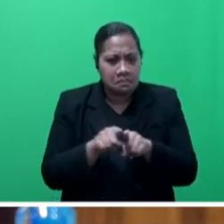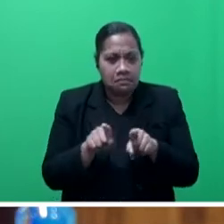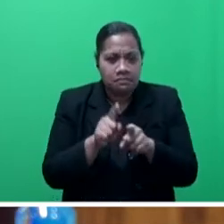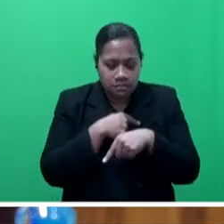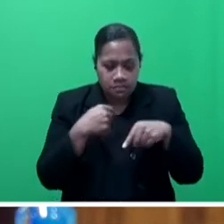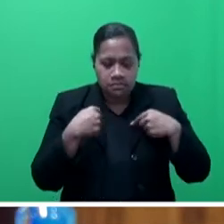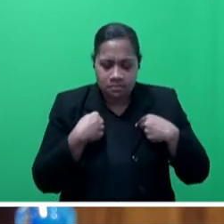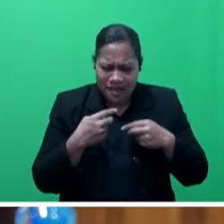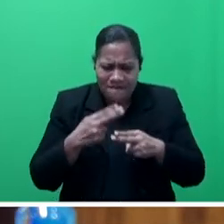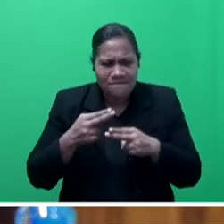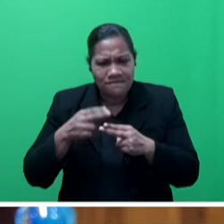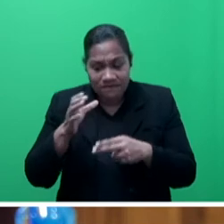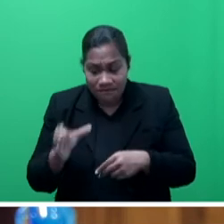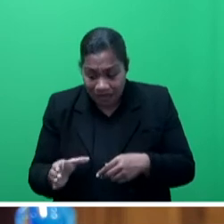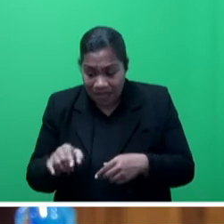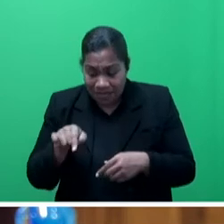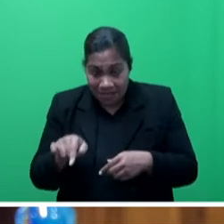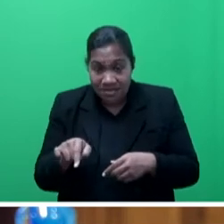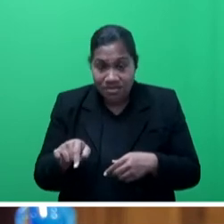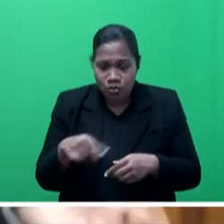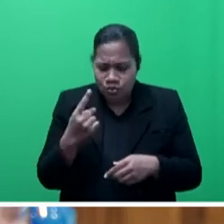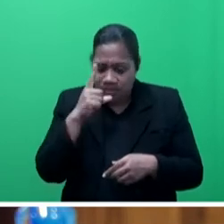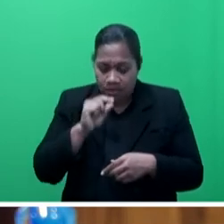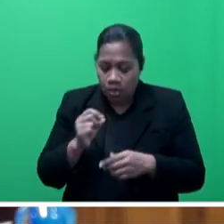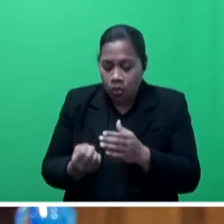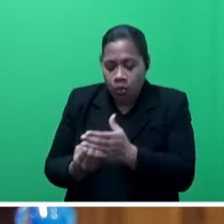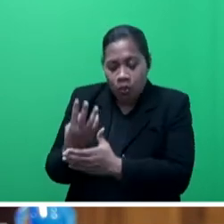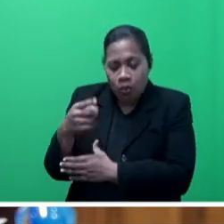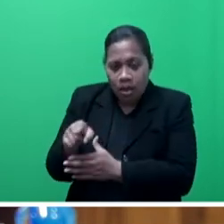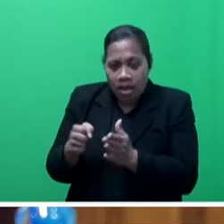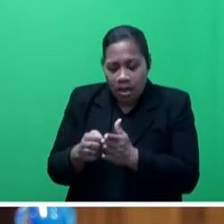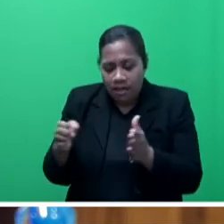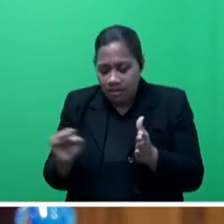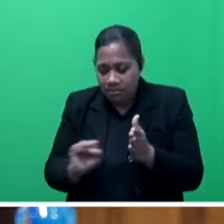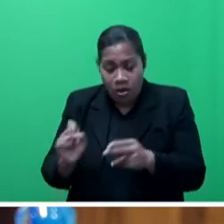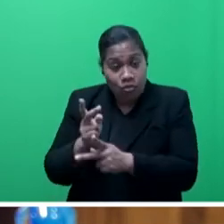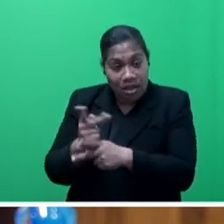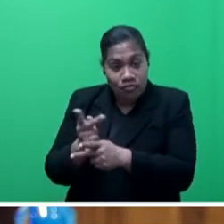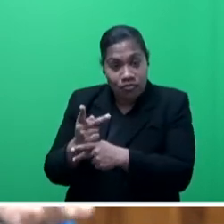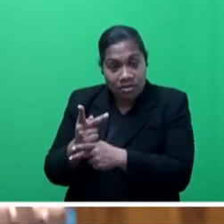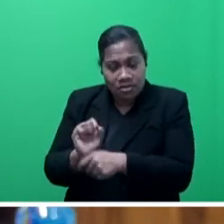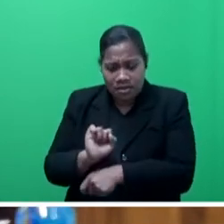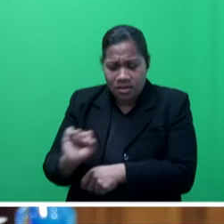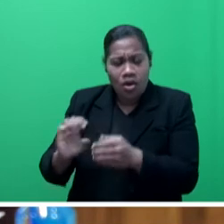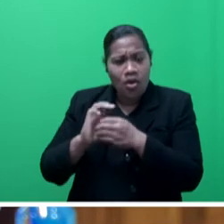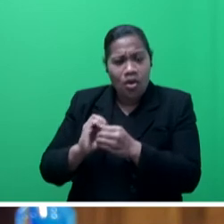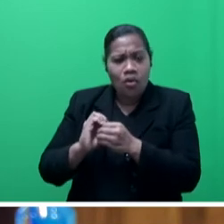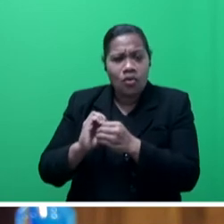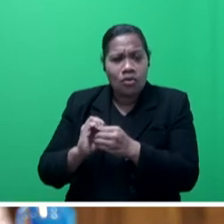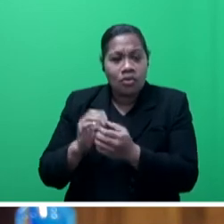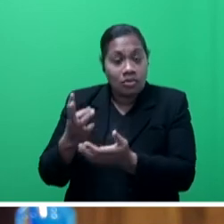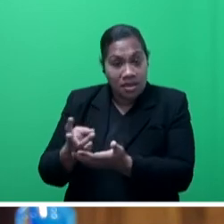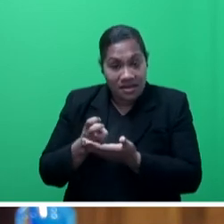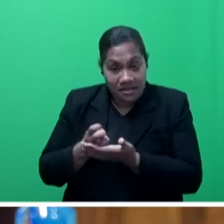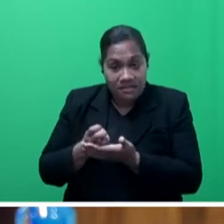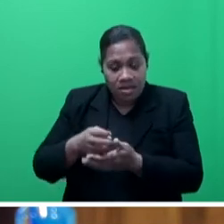farmers who were able to grow and expand production for their own household income as well as in